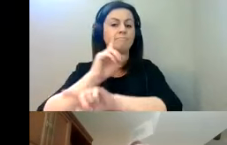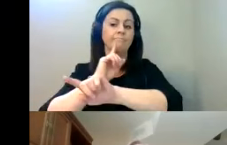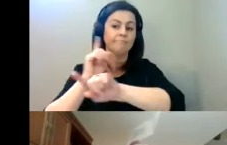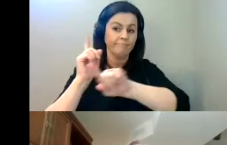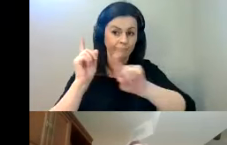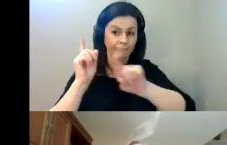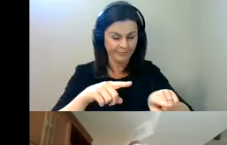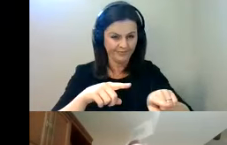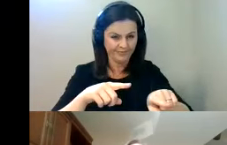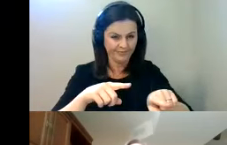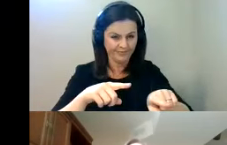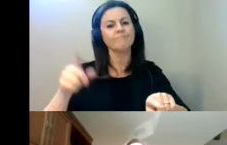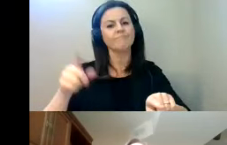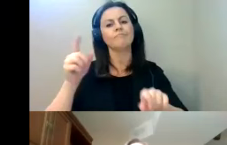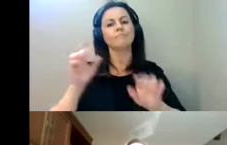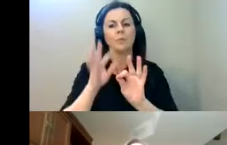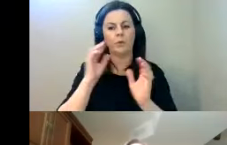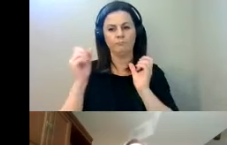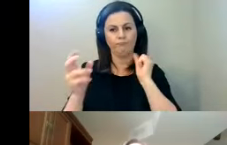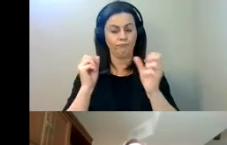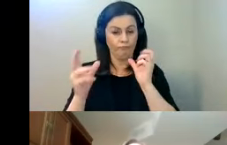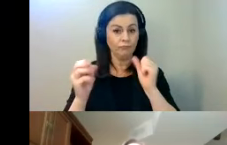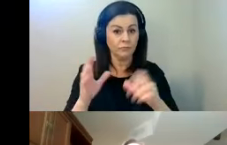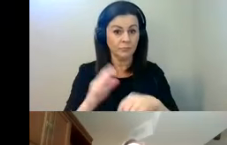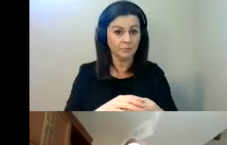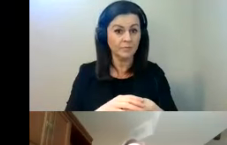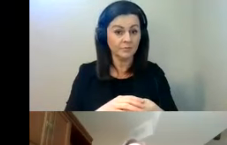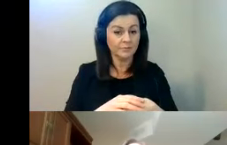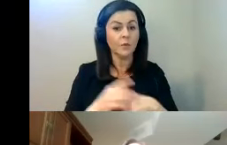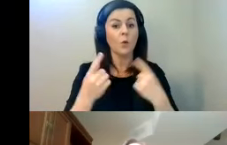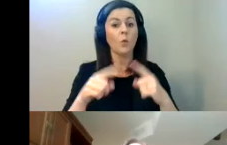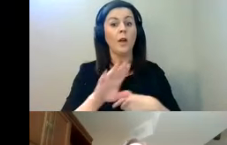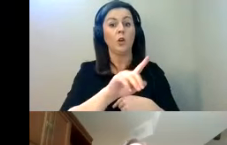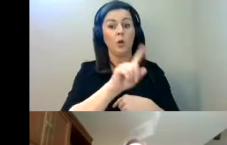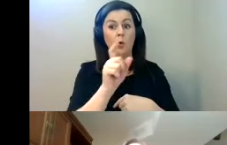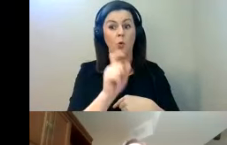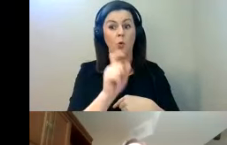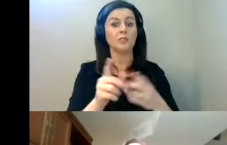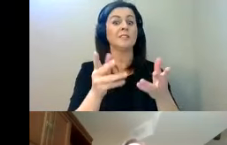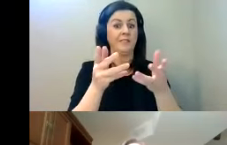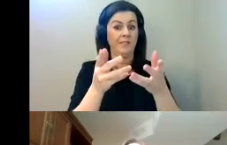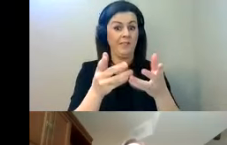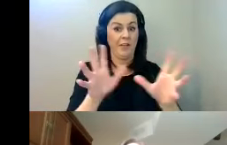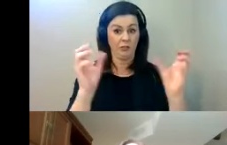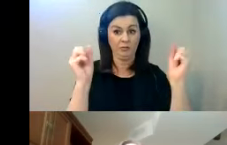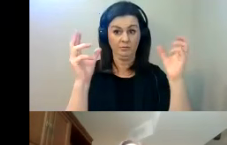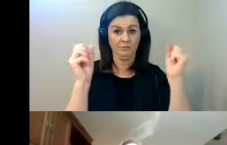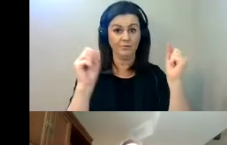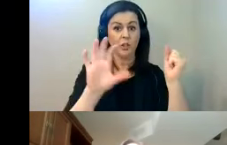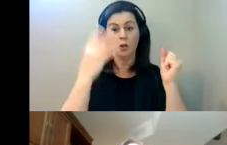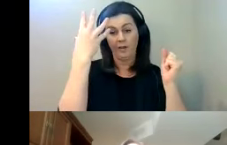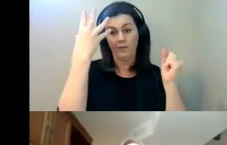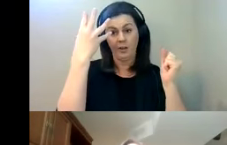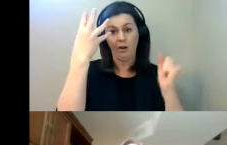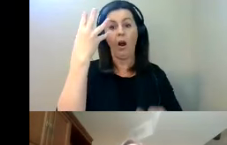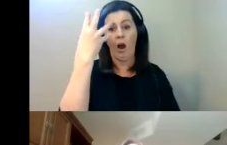back. After the question has been answered, we'll then ask you to turn off your video and then promote you